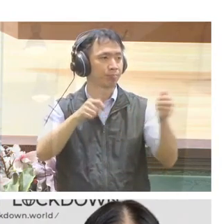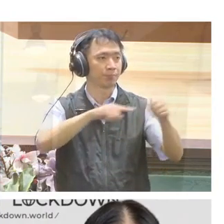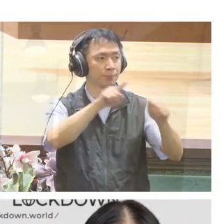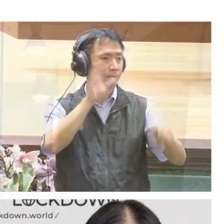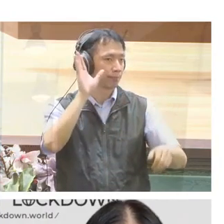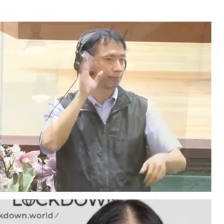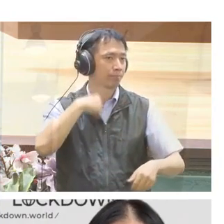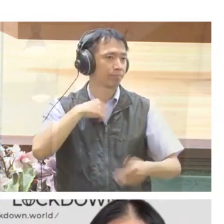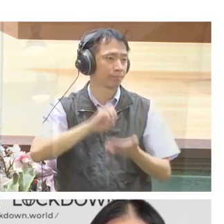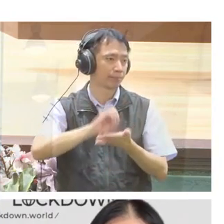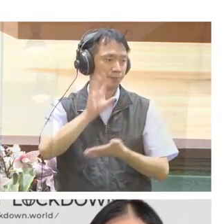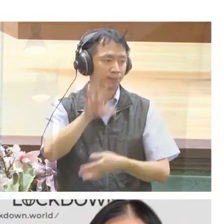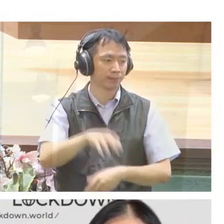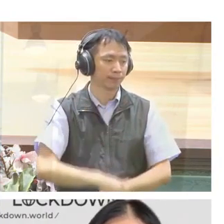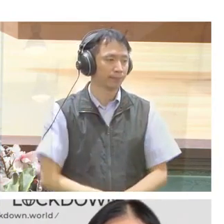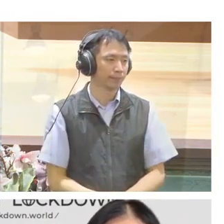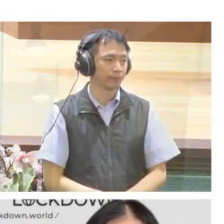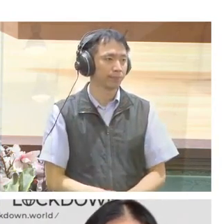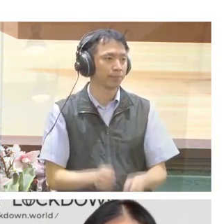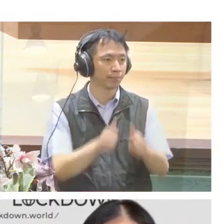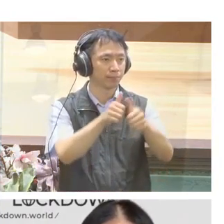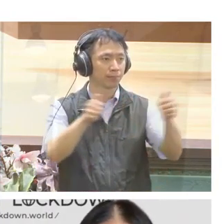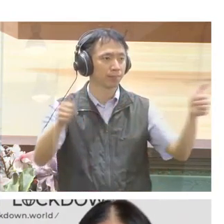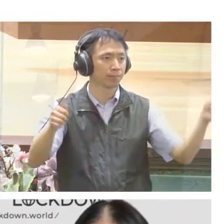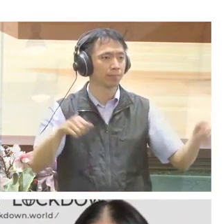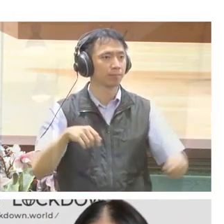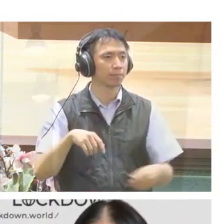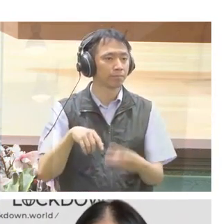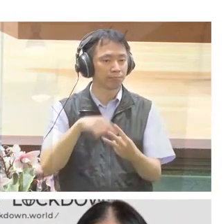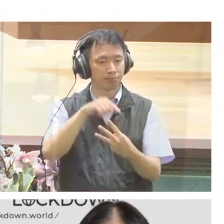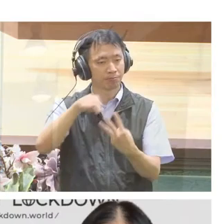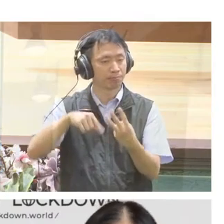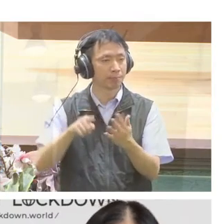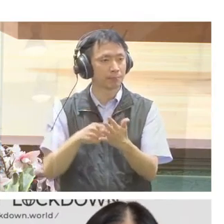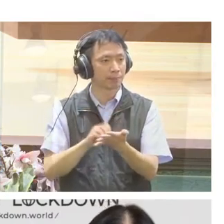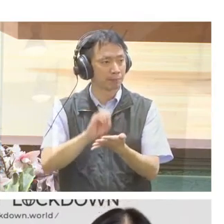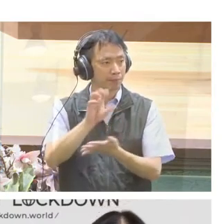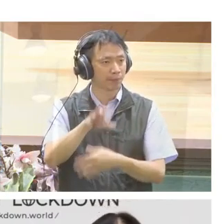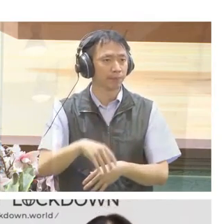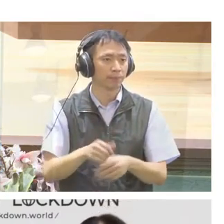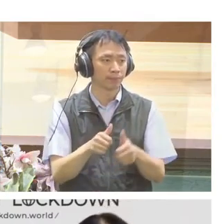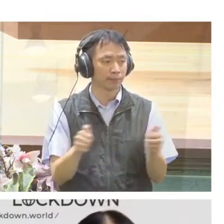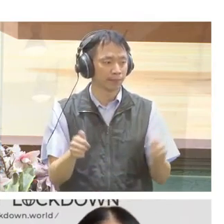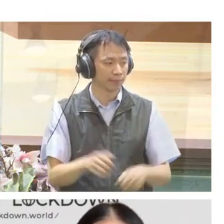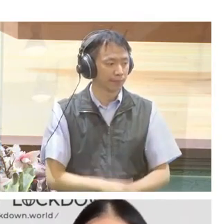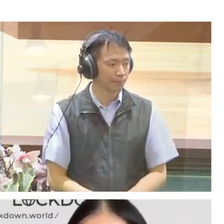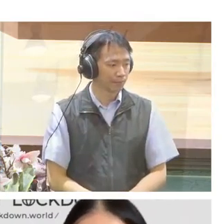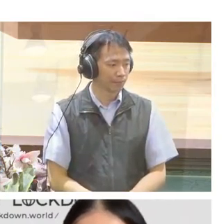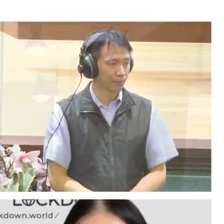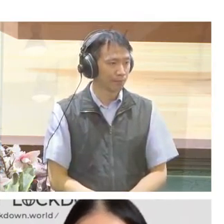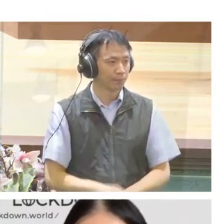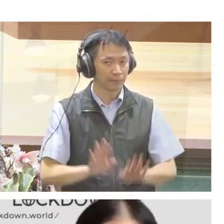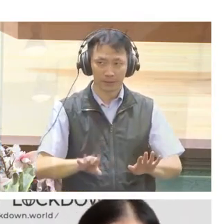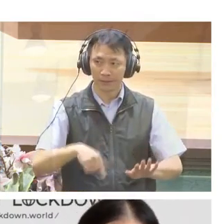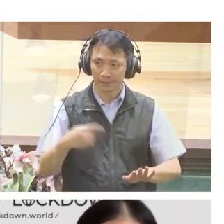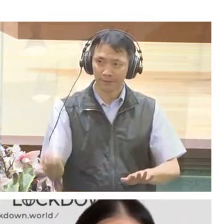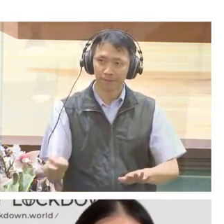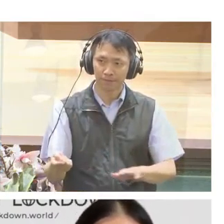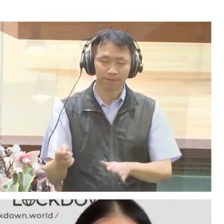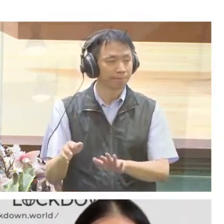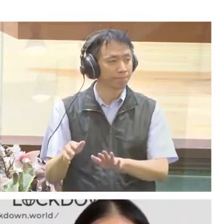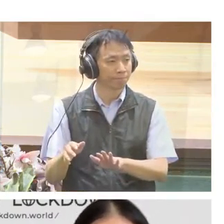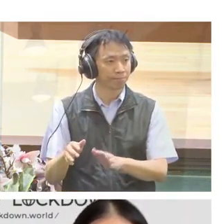Thank you so much, Mandy. It's fascinating. It's really, really interesting. Thank you. So I just want to guide you through a few more things, partly